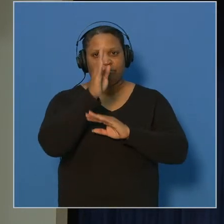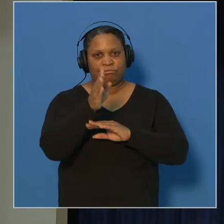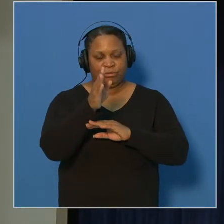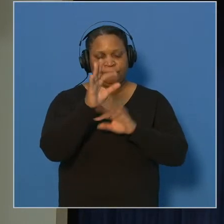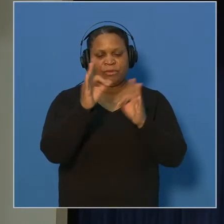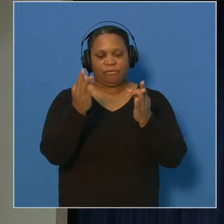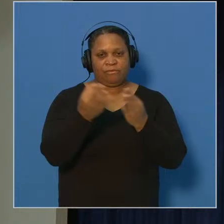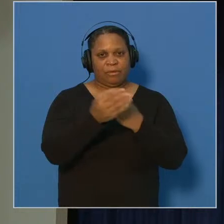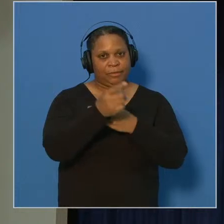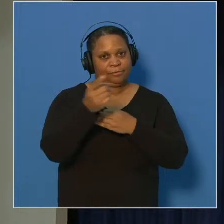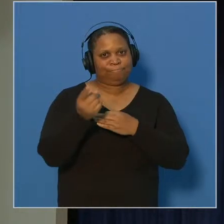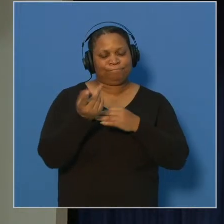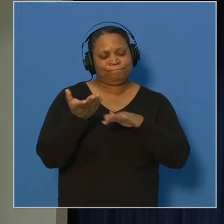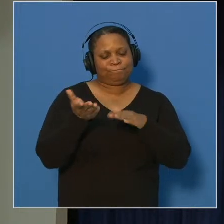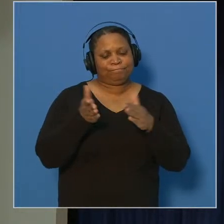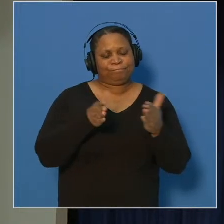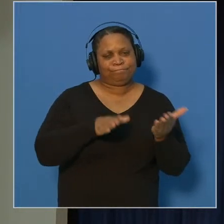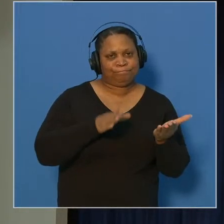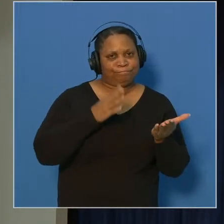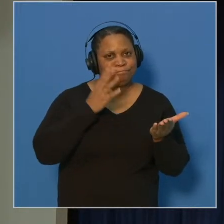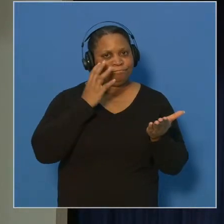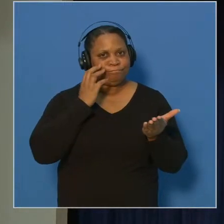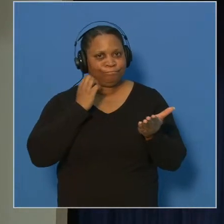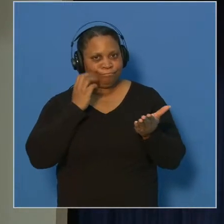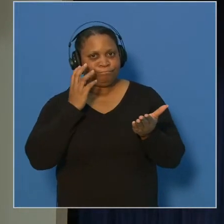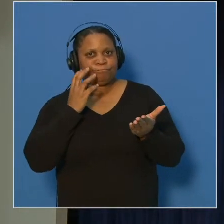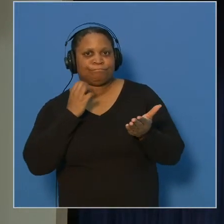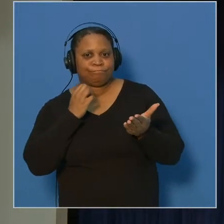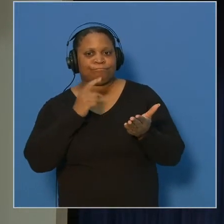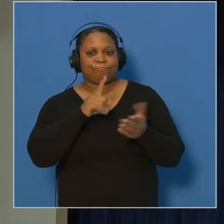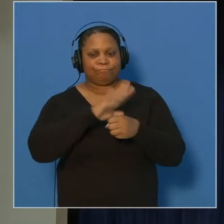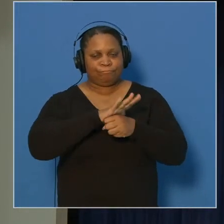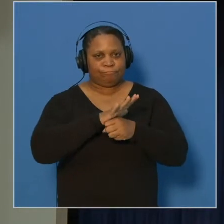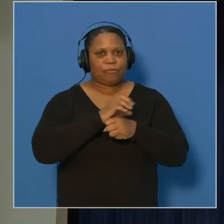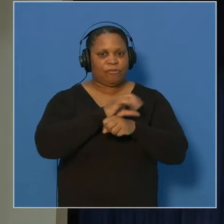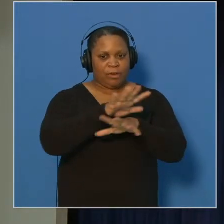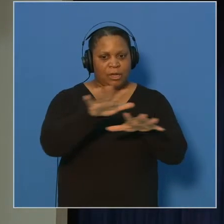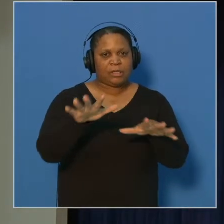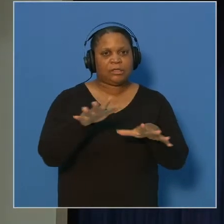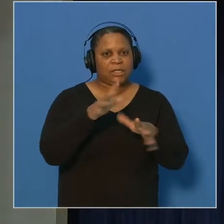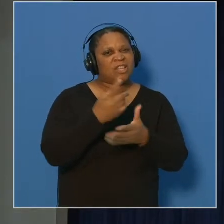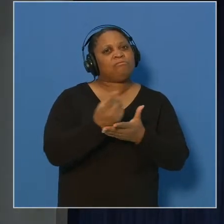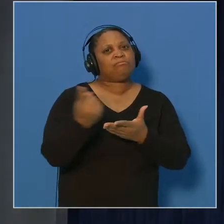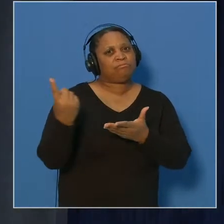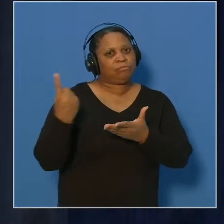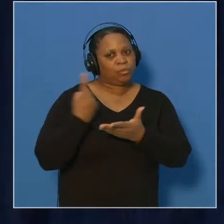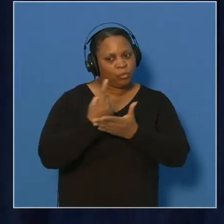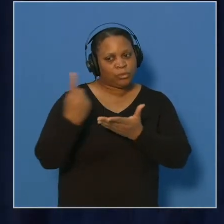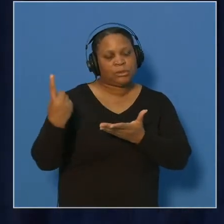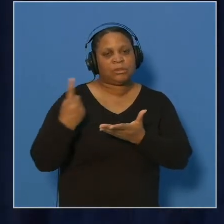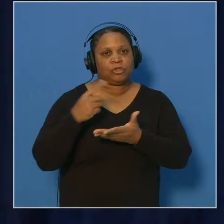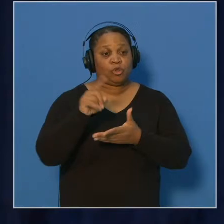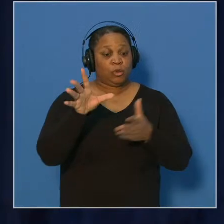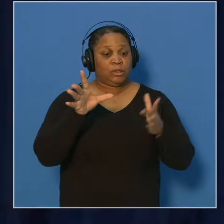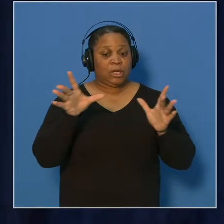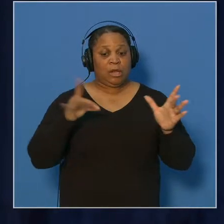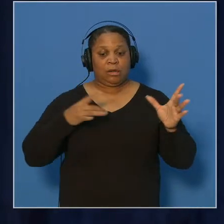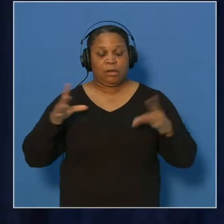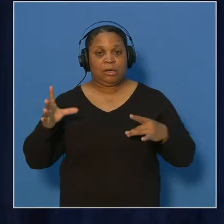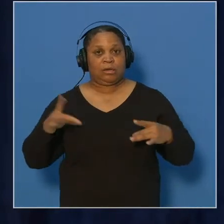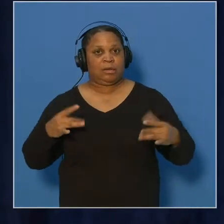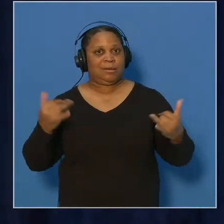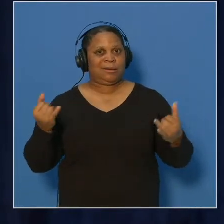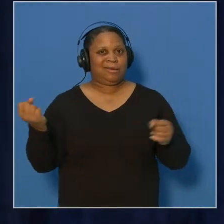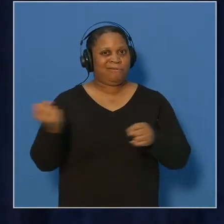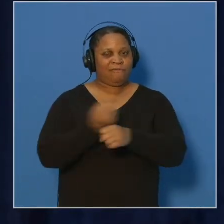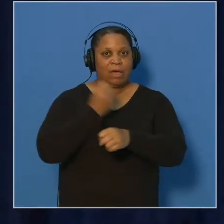who have lost loved ones in recent weeks to COVID-19, and to those who have contracted the virus and are fighting